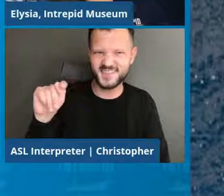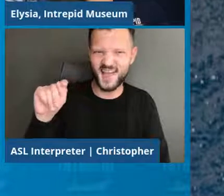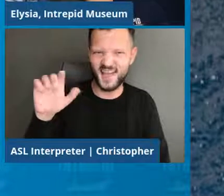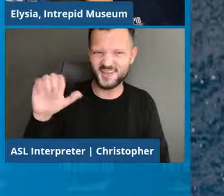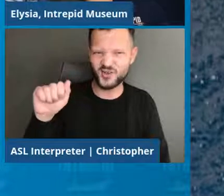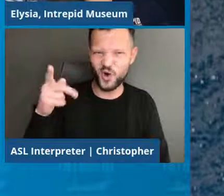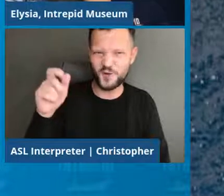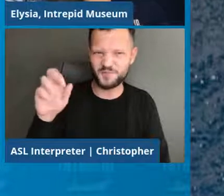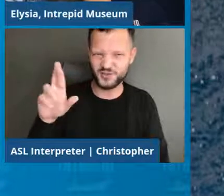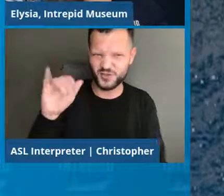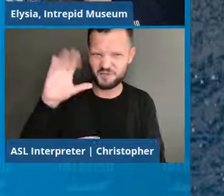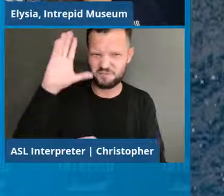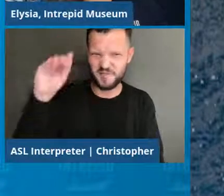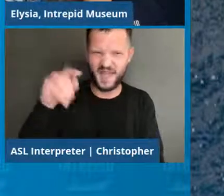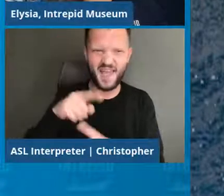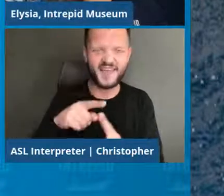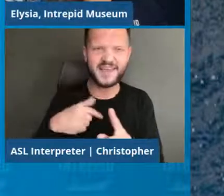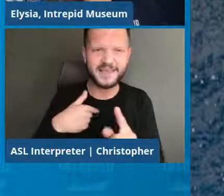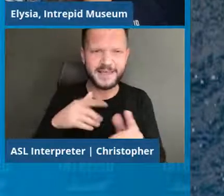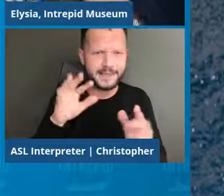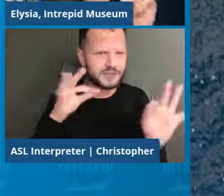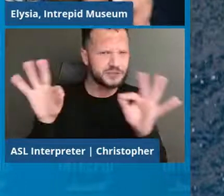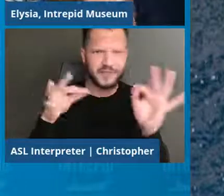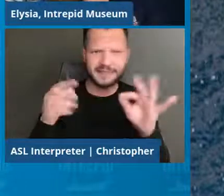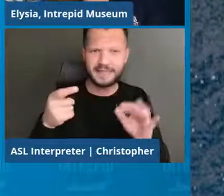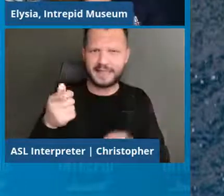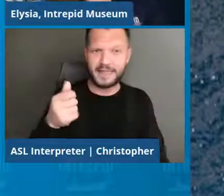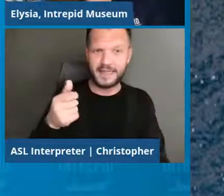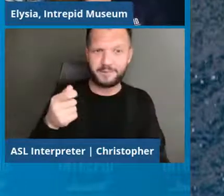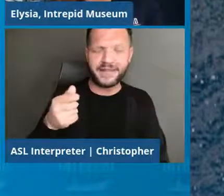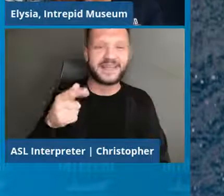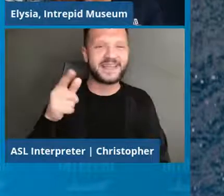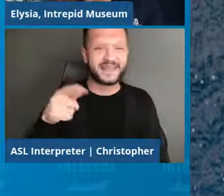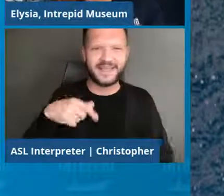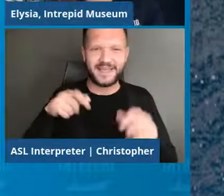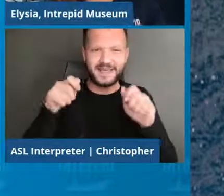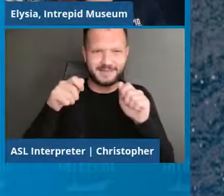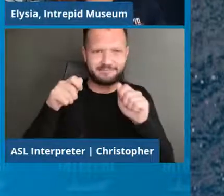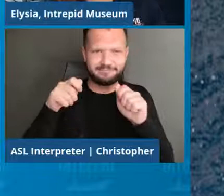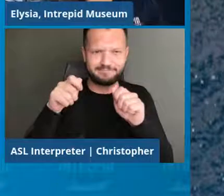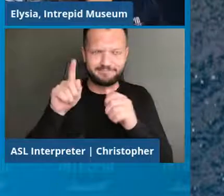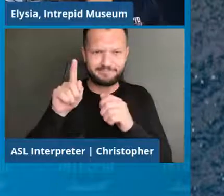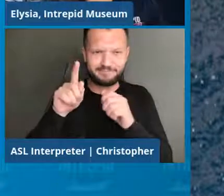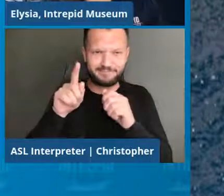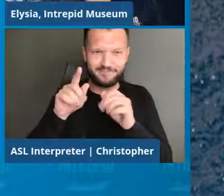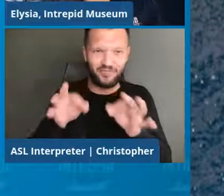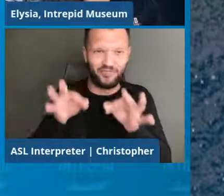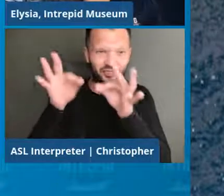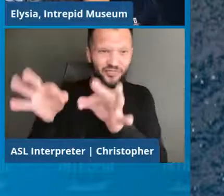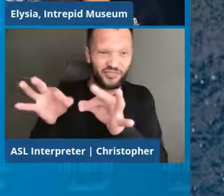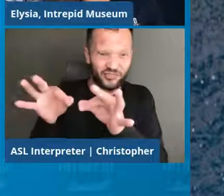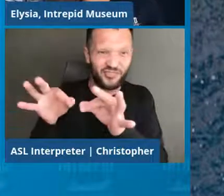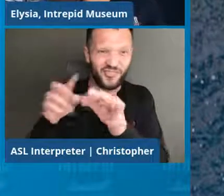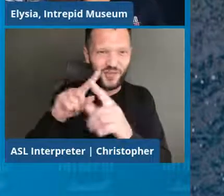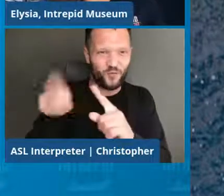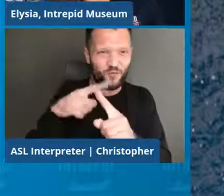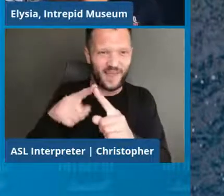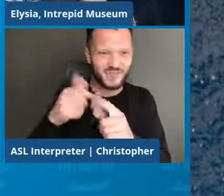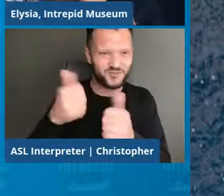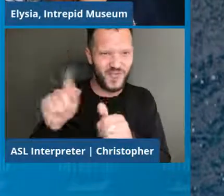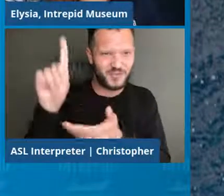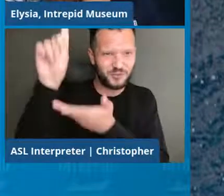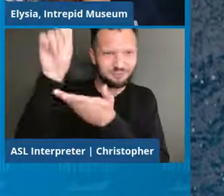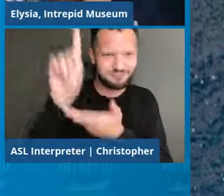his experiments, and he fired his re-entry thrusters 2 seconds too late. And as a result, he ended up splashing down